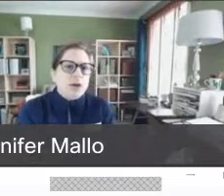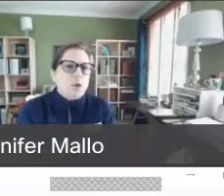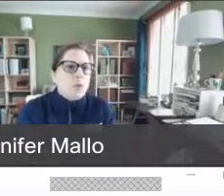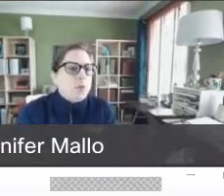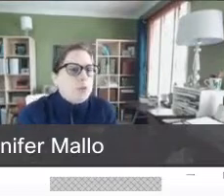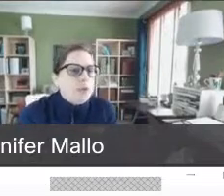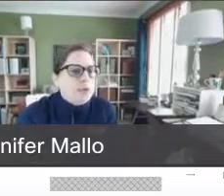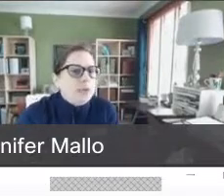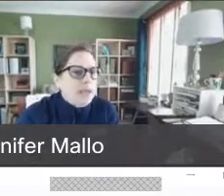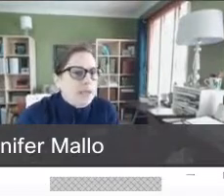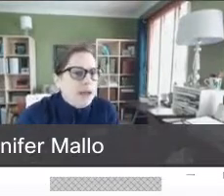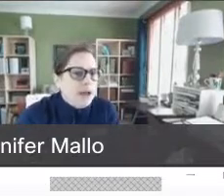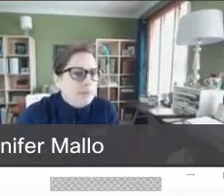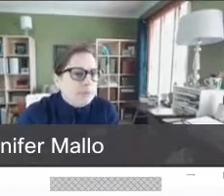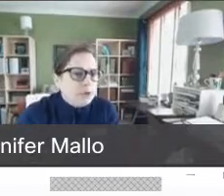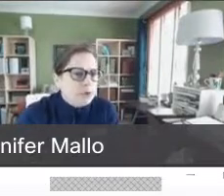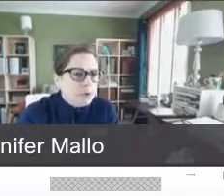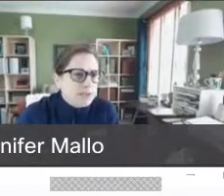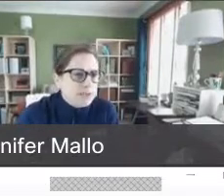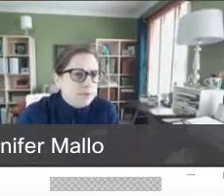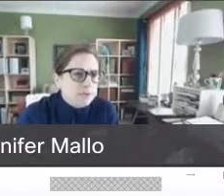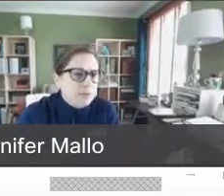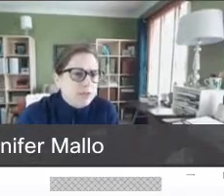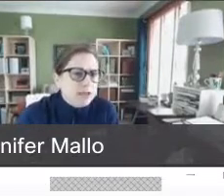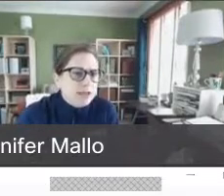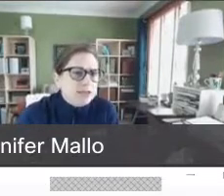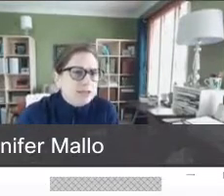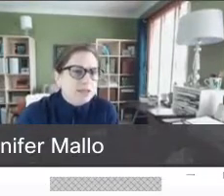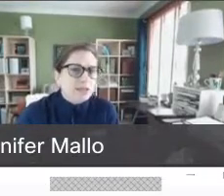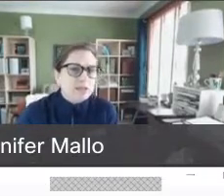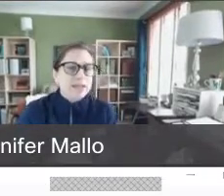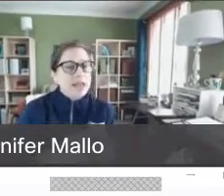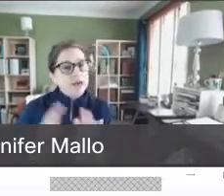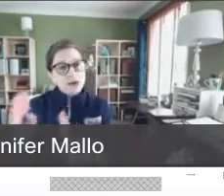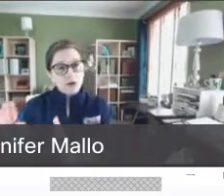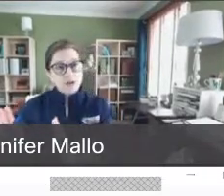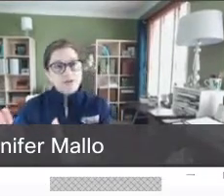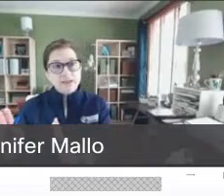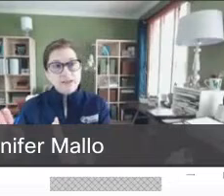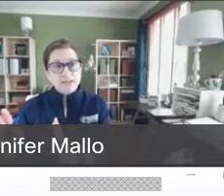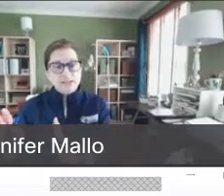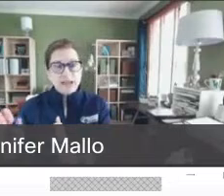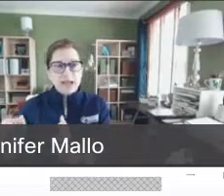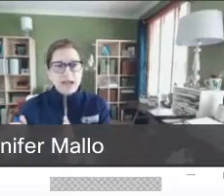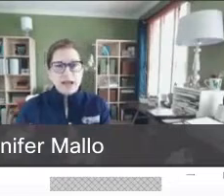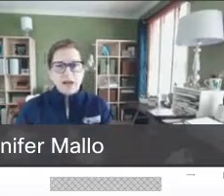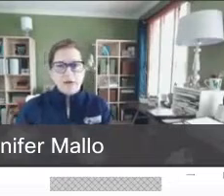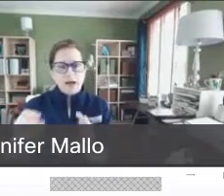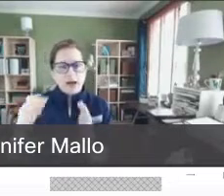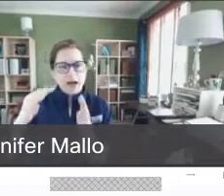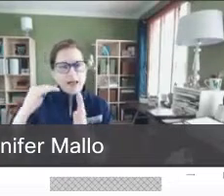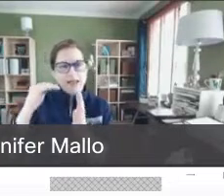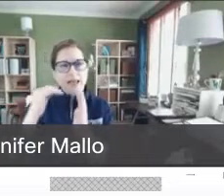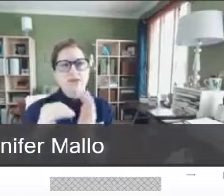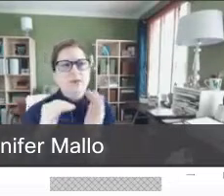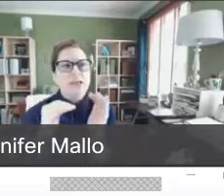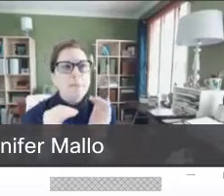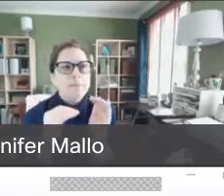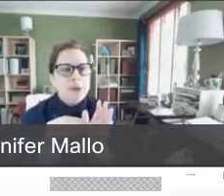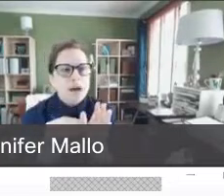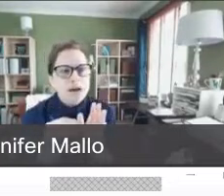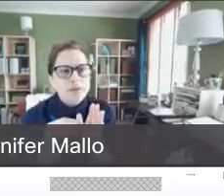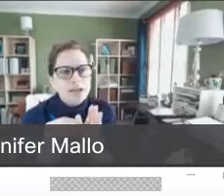well, the school system, because the county already funds us at